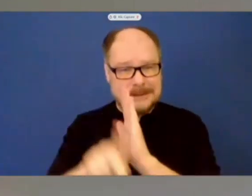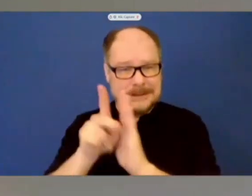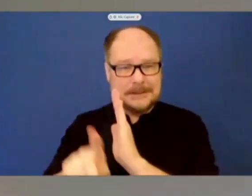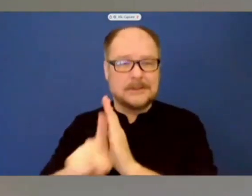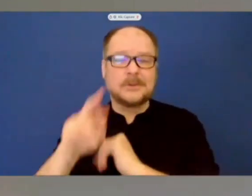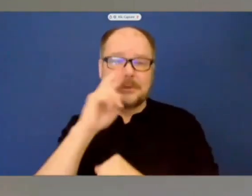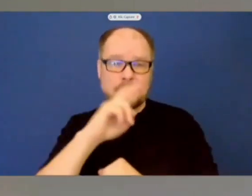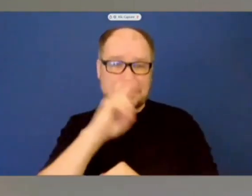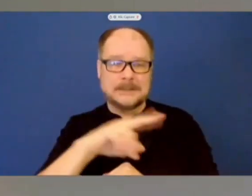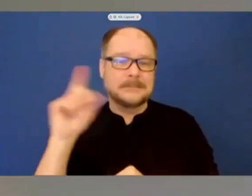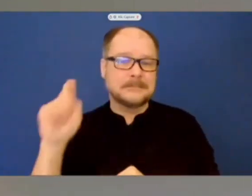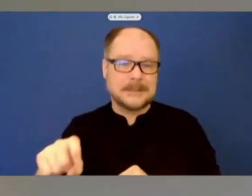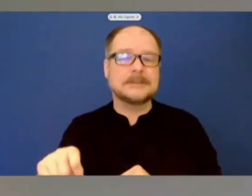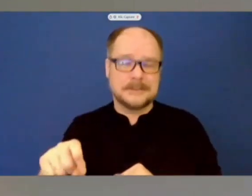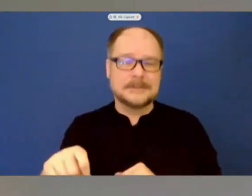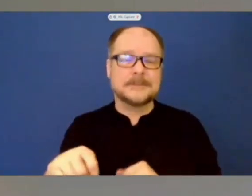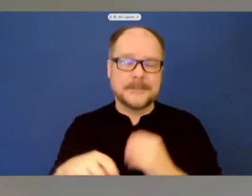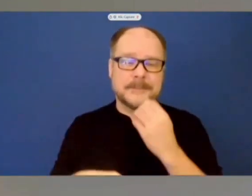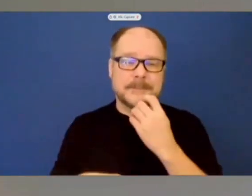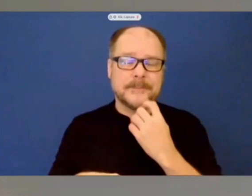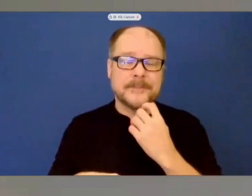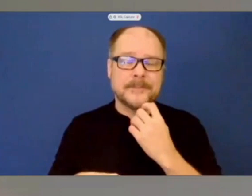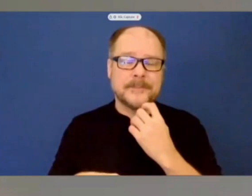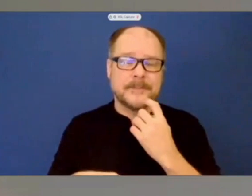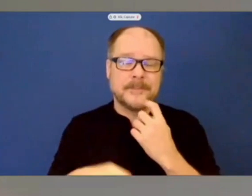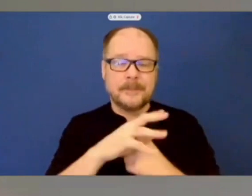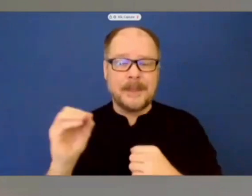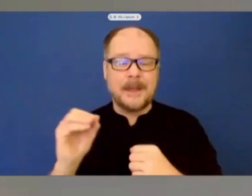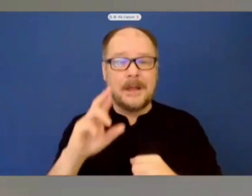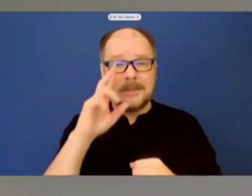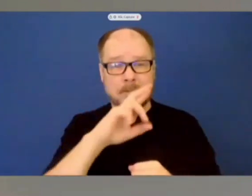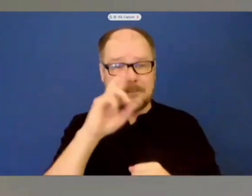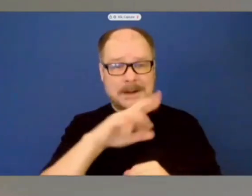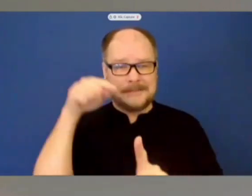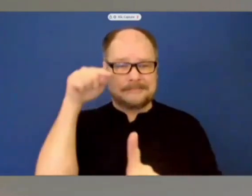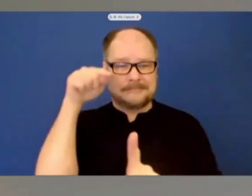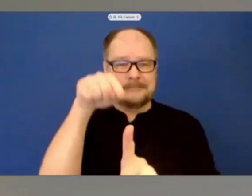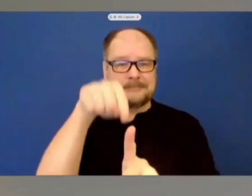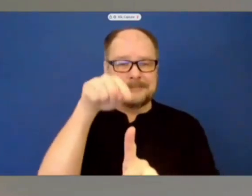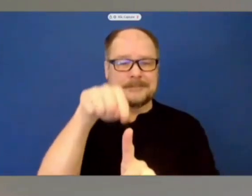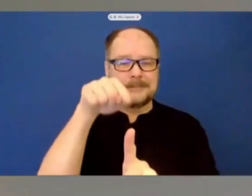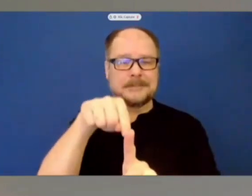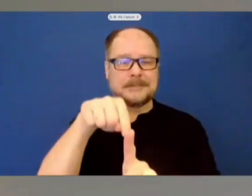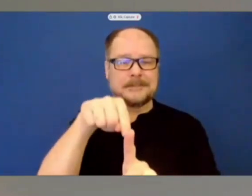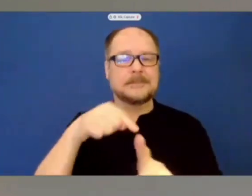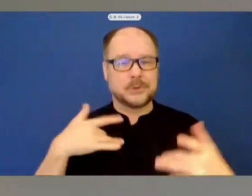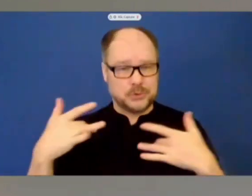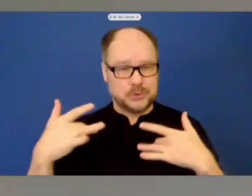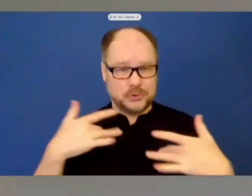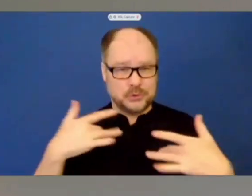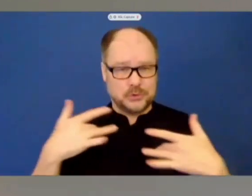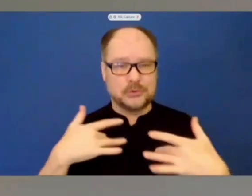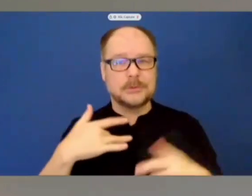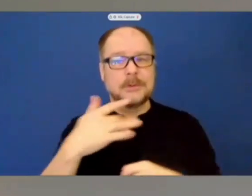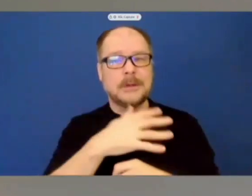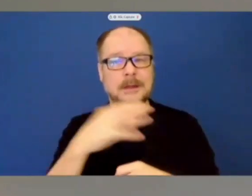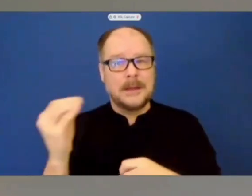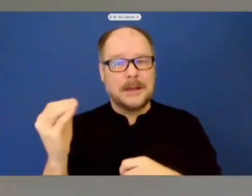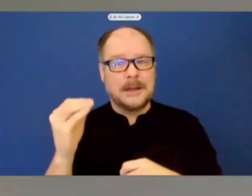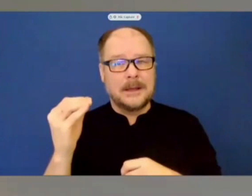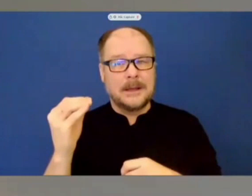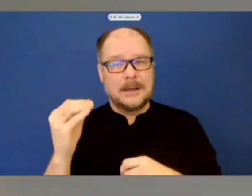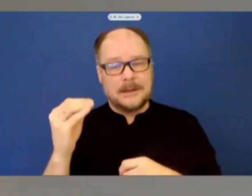site. So the rats are the main concern here in terms of being able